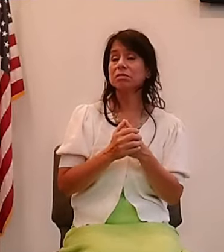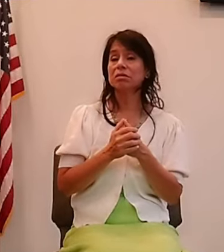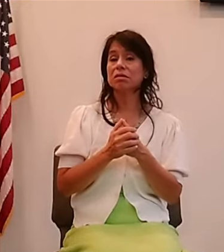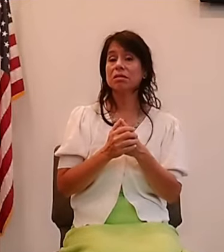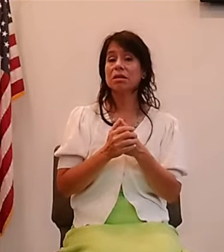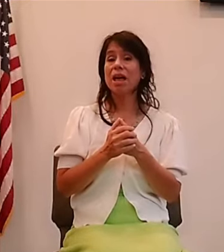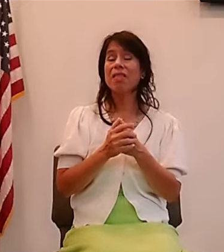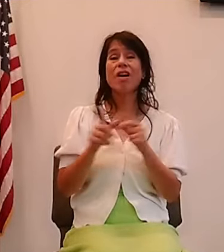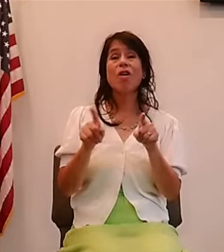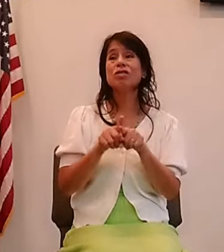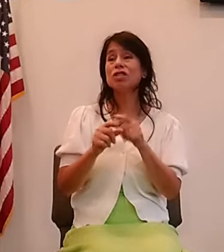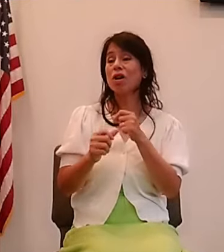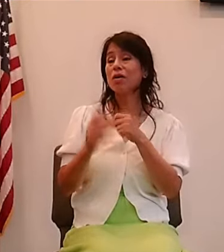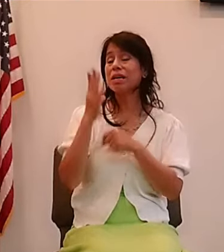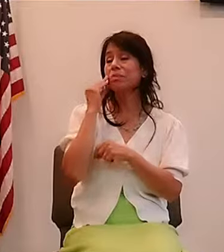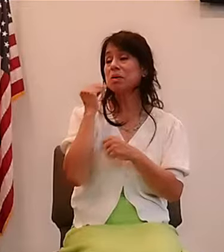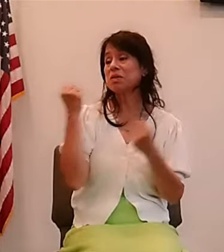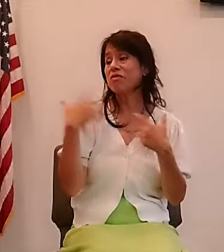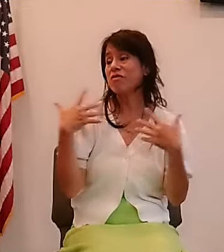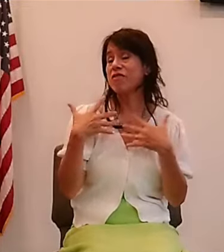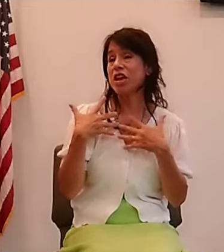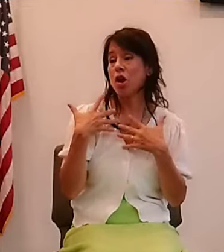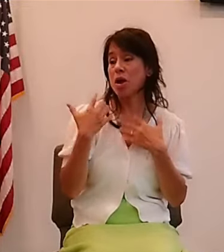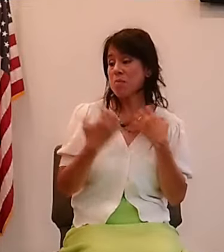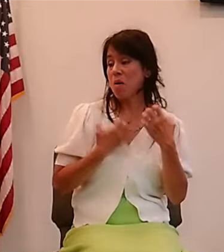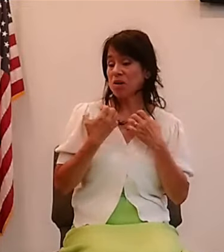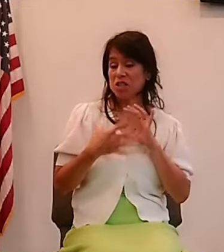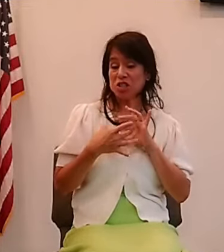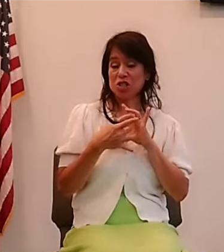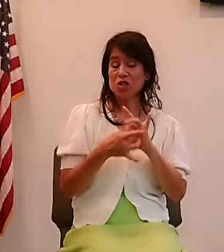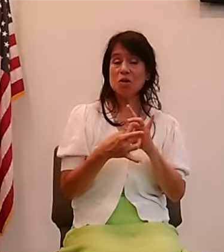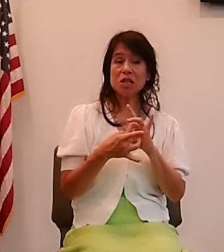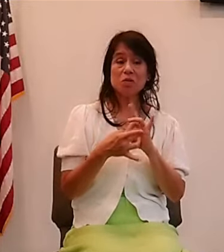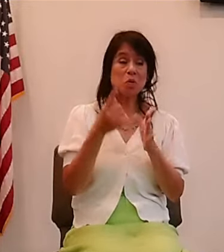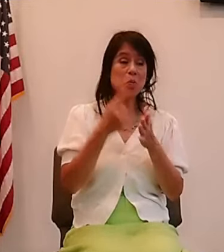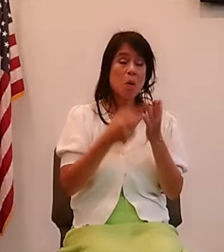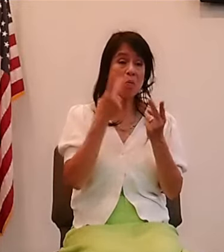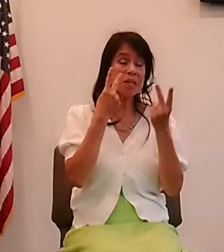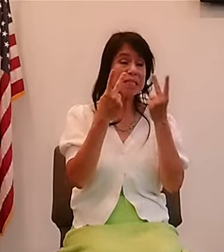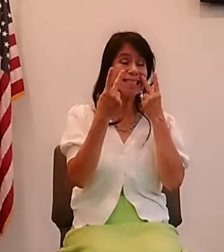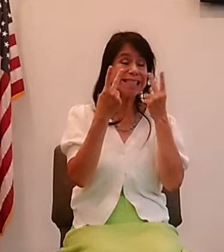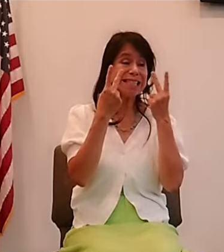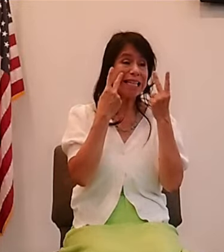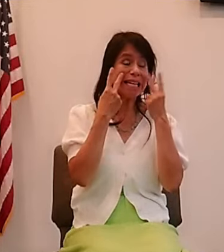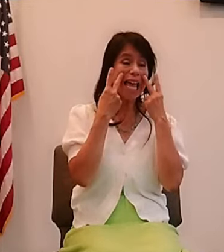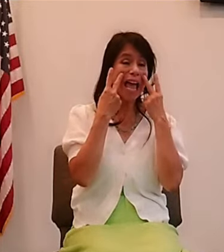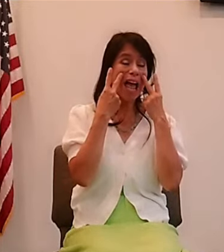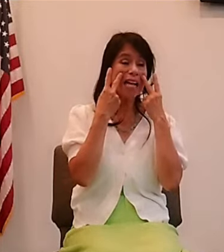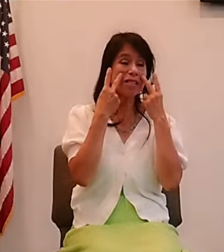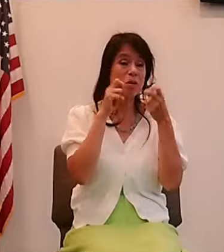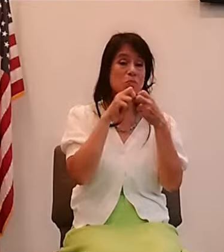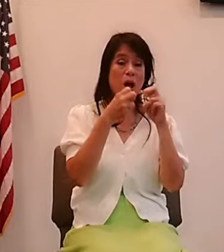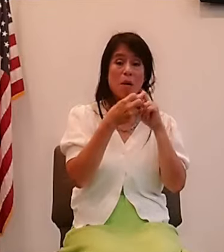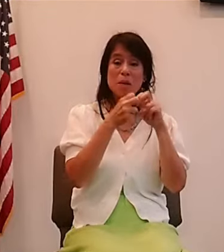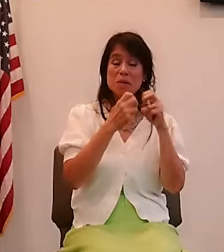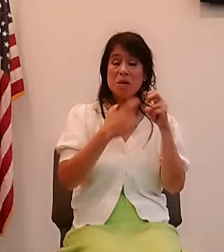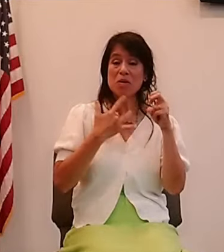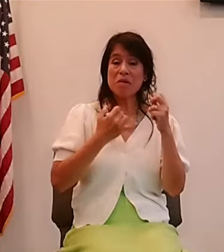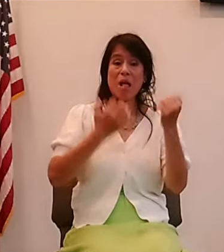experience fear. The emotions associated with what we see as the circumstances which will swallow us